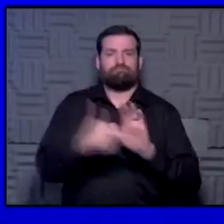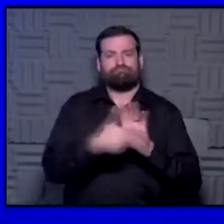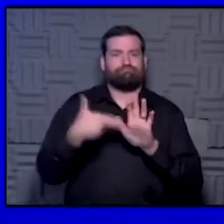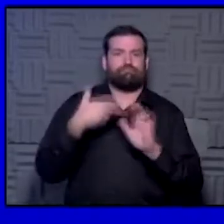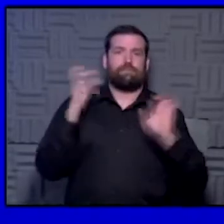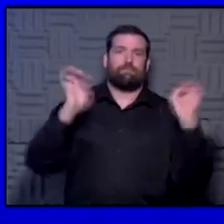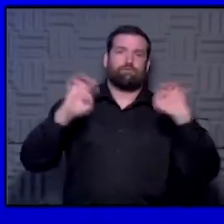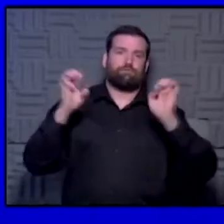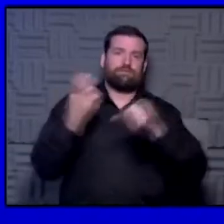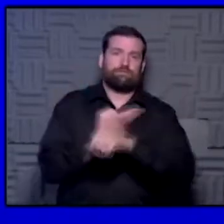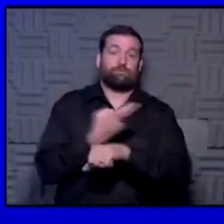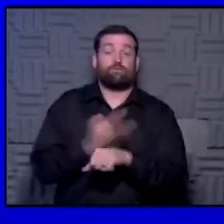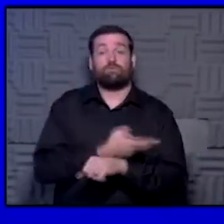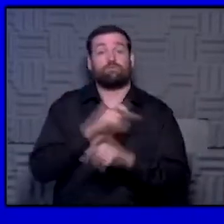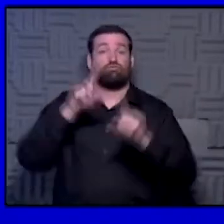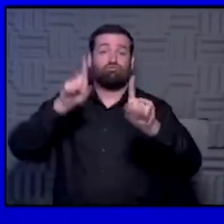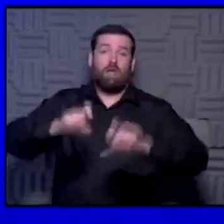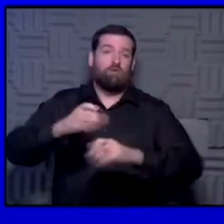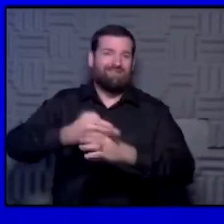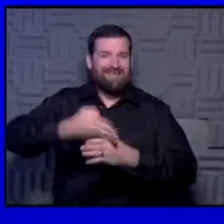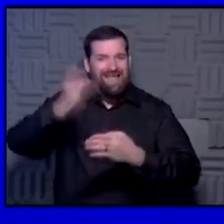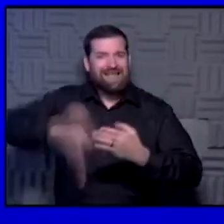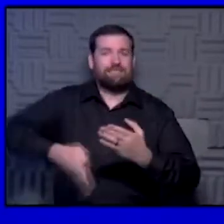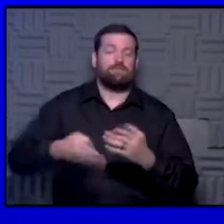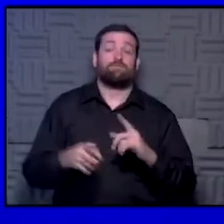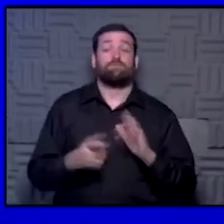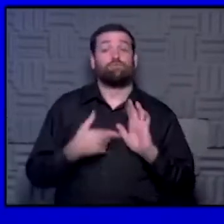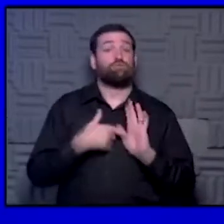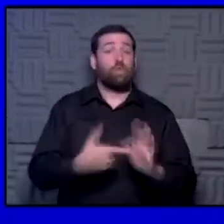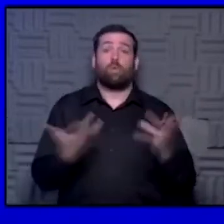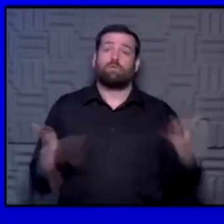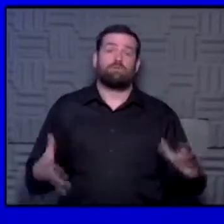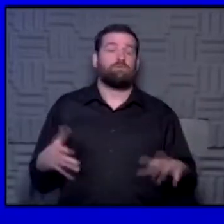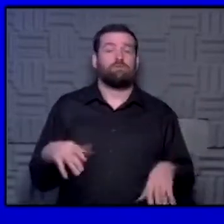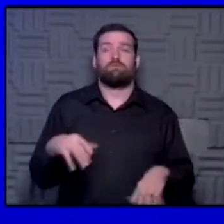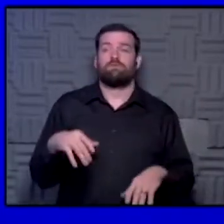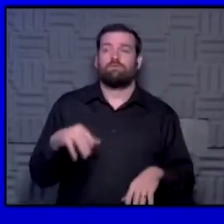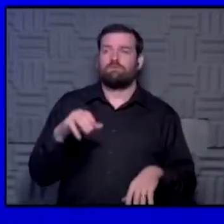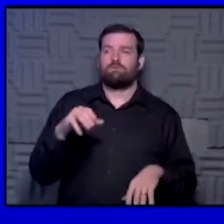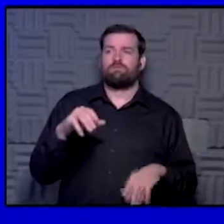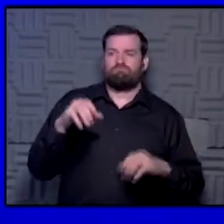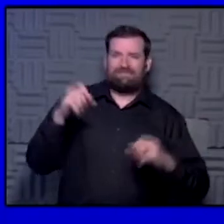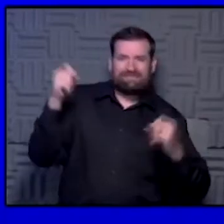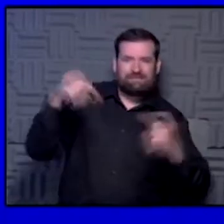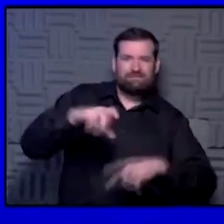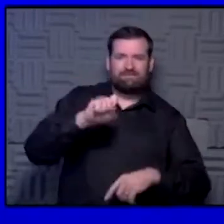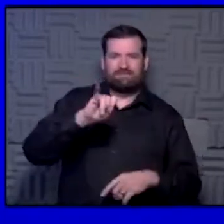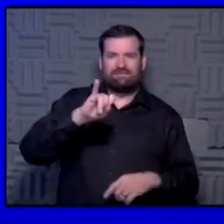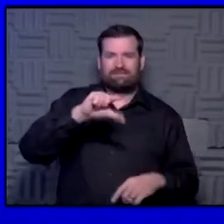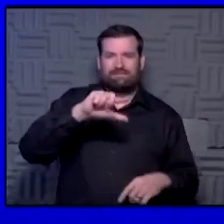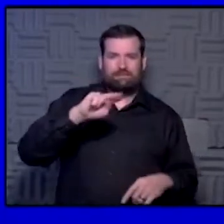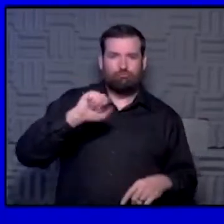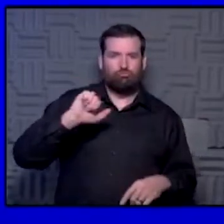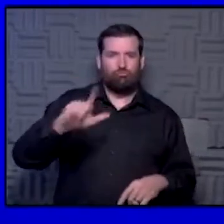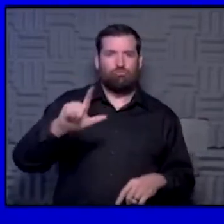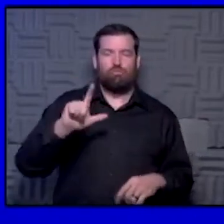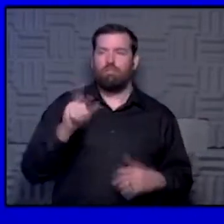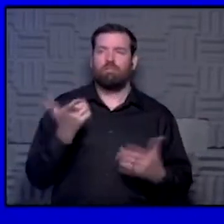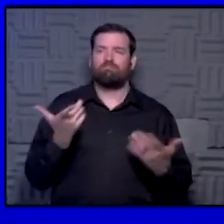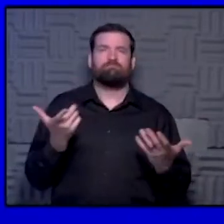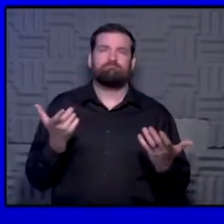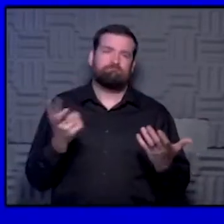trial really ended. But what it did show was there was a signal, which meaning it wasn't really